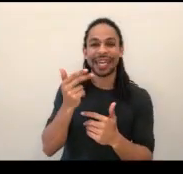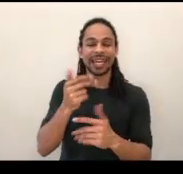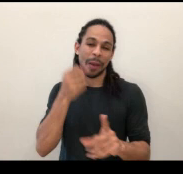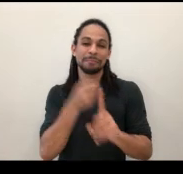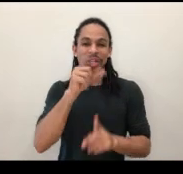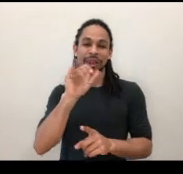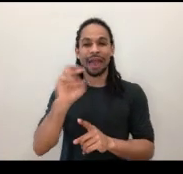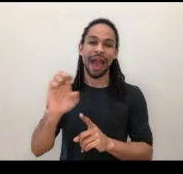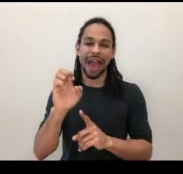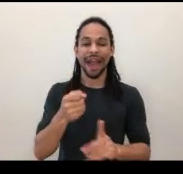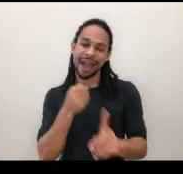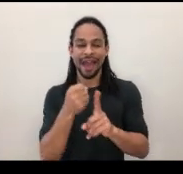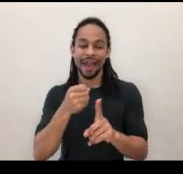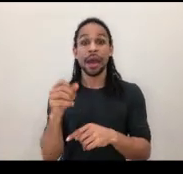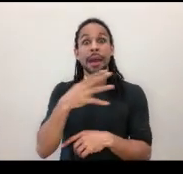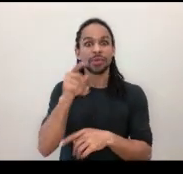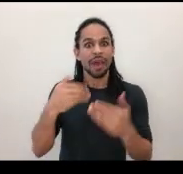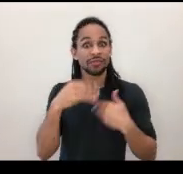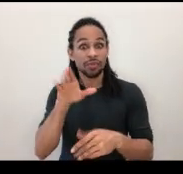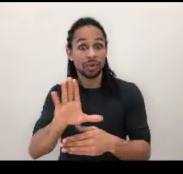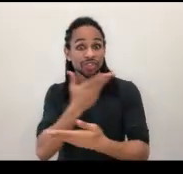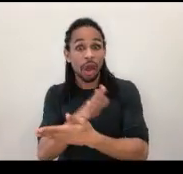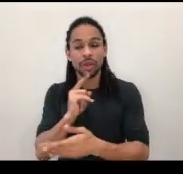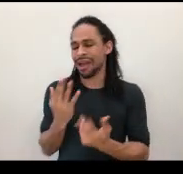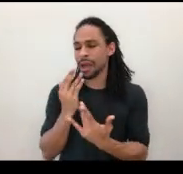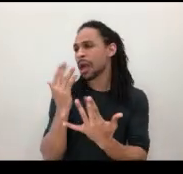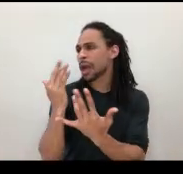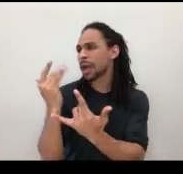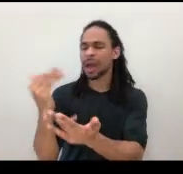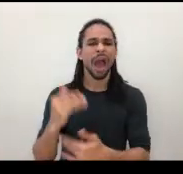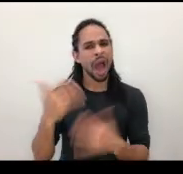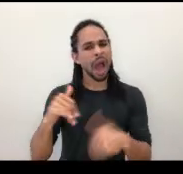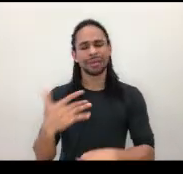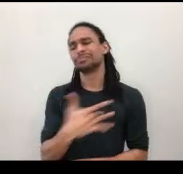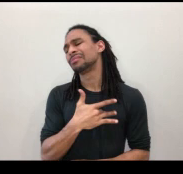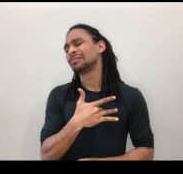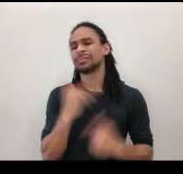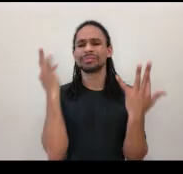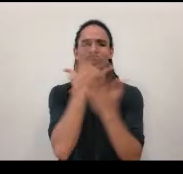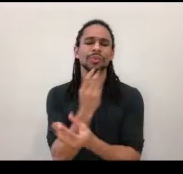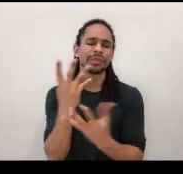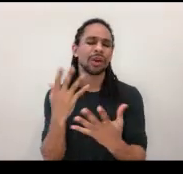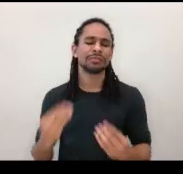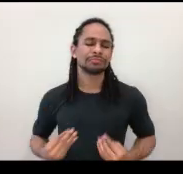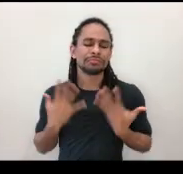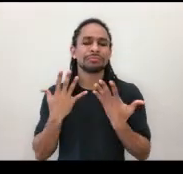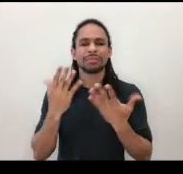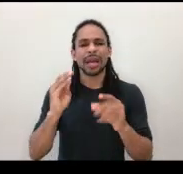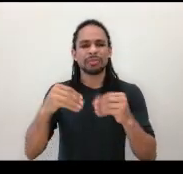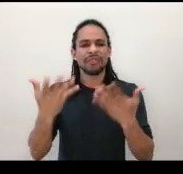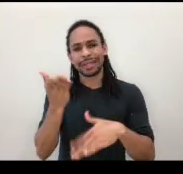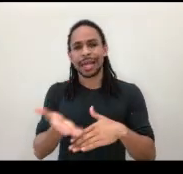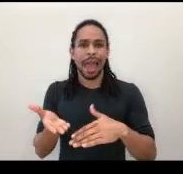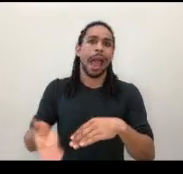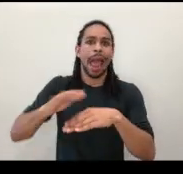But then you have your song that you're singing and is so moving and so beautiful. And I think it like gives extra layers to